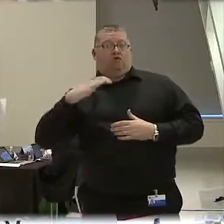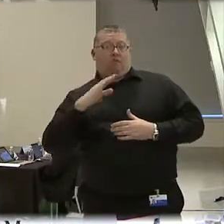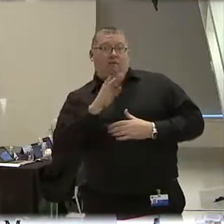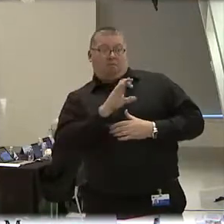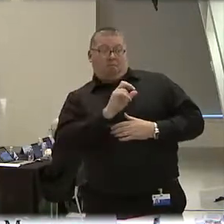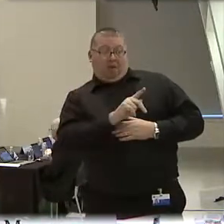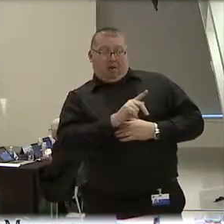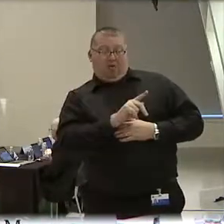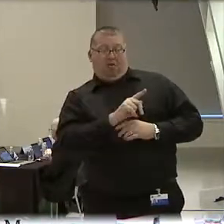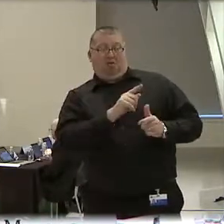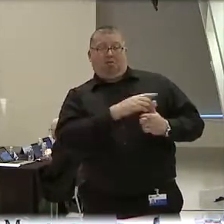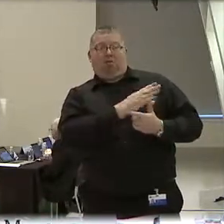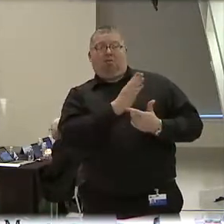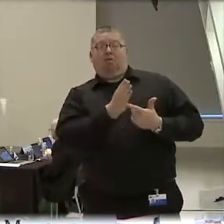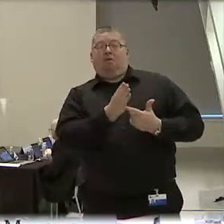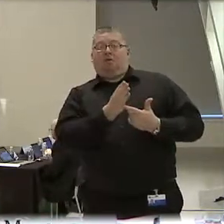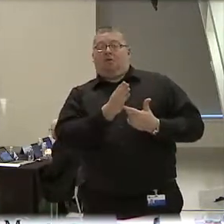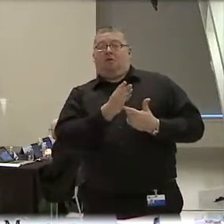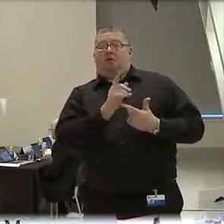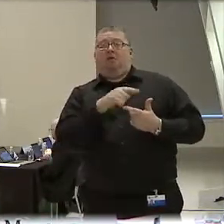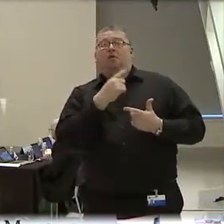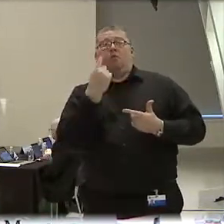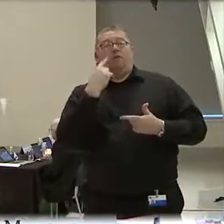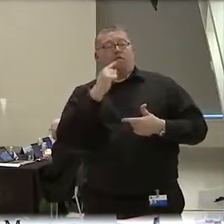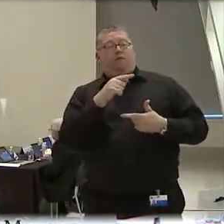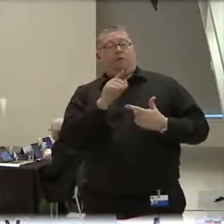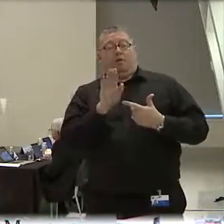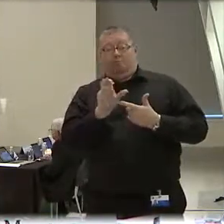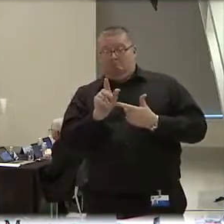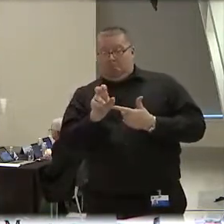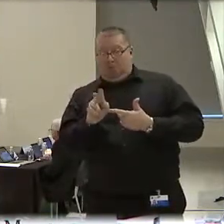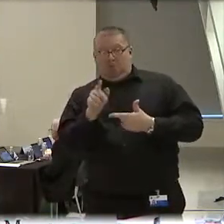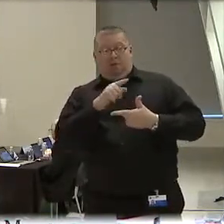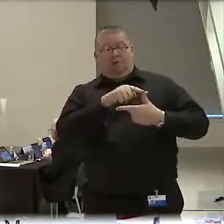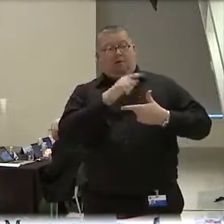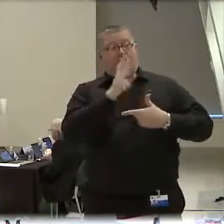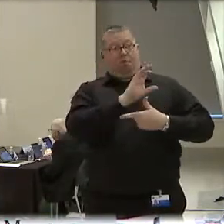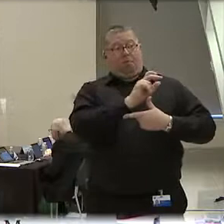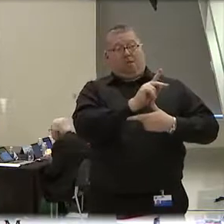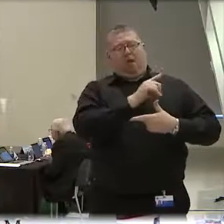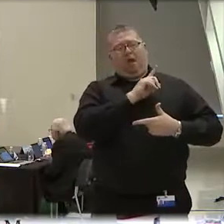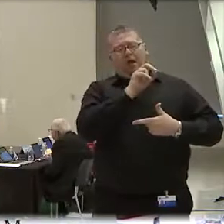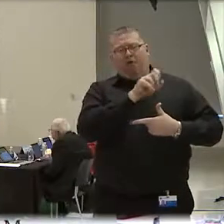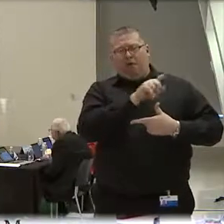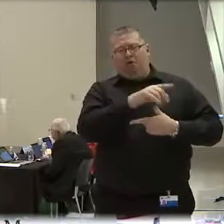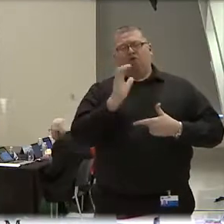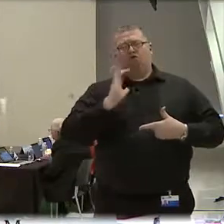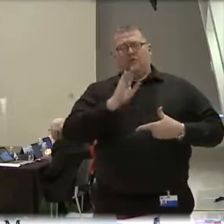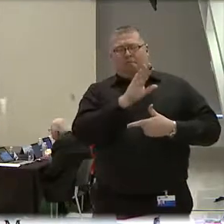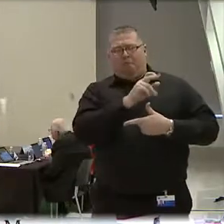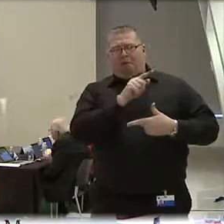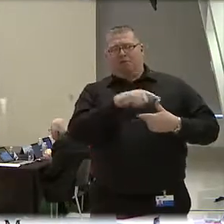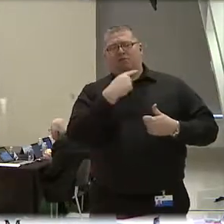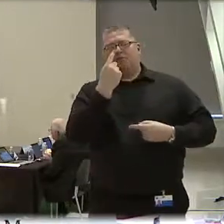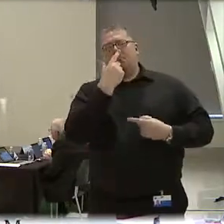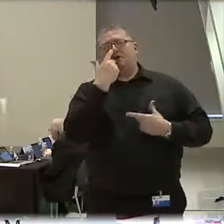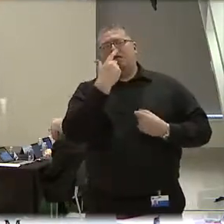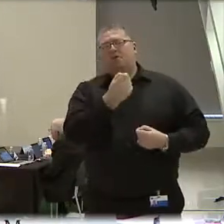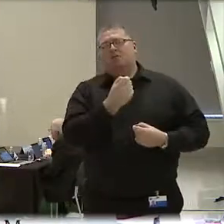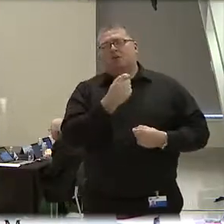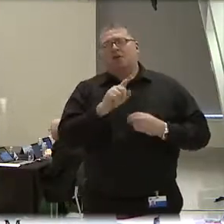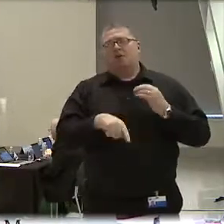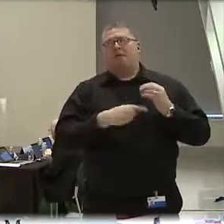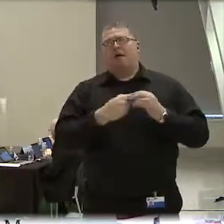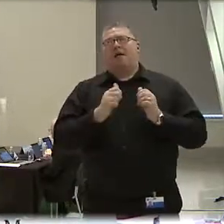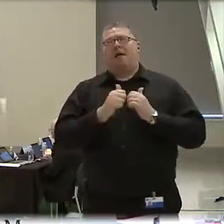Mr. Buchner, and one question just for Chief Beck. So let me ask the funding question first. Chief Beck, you said something really interesting about